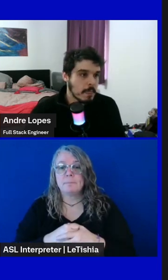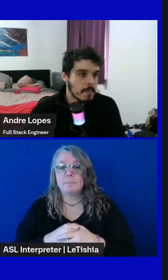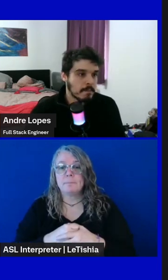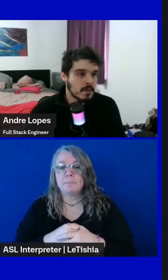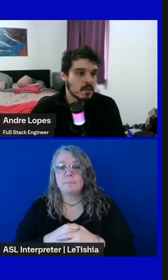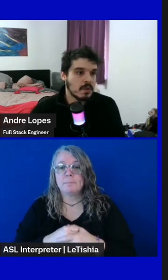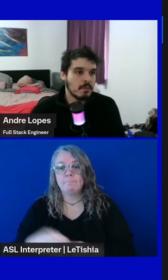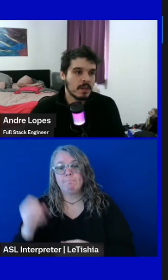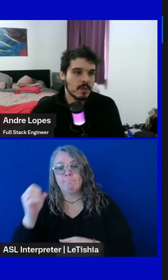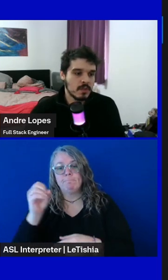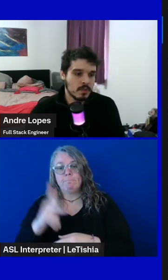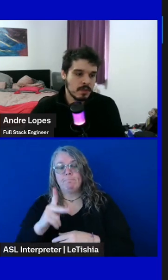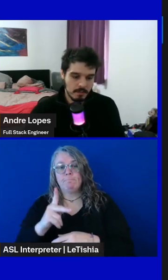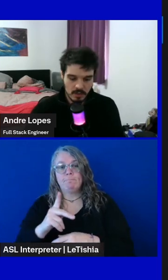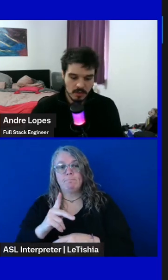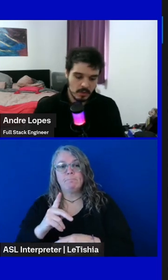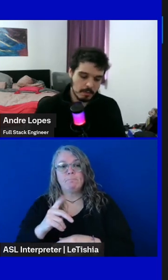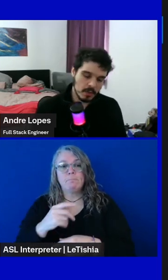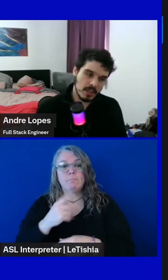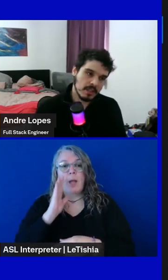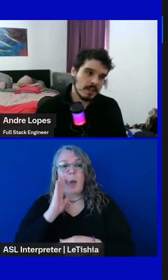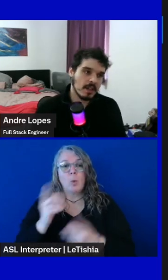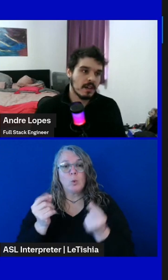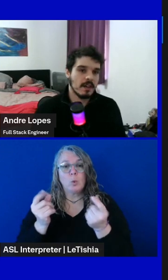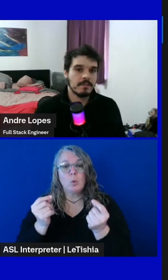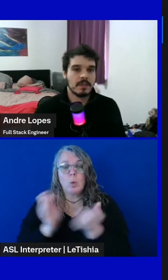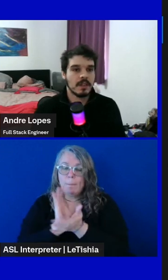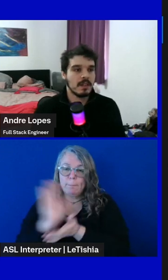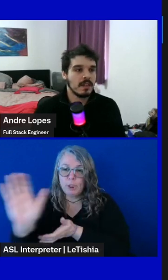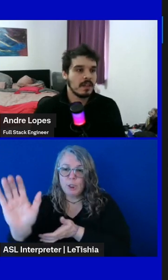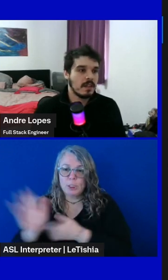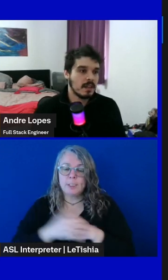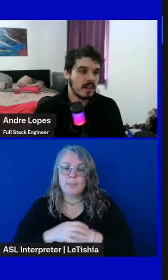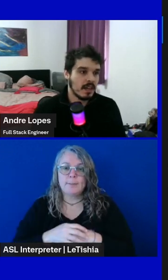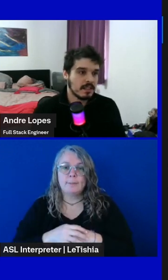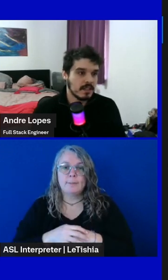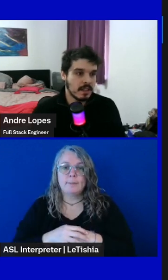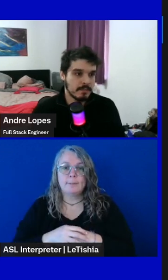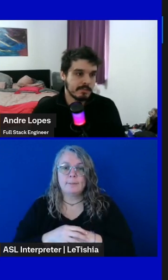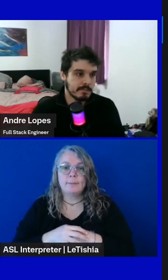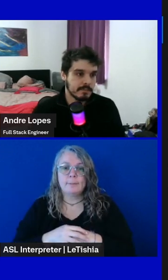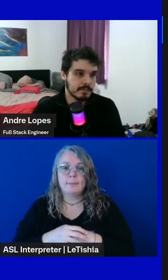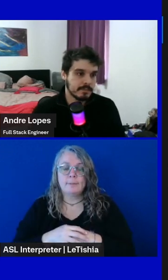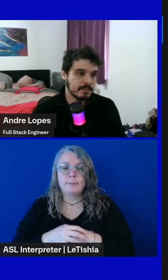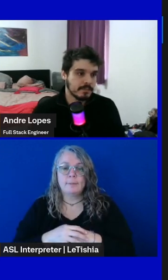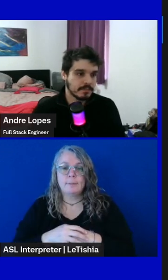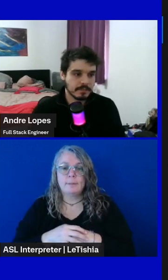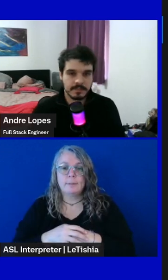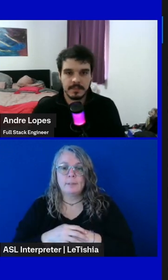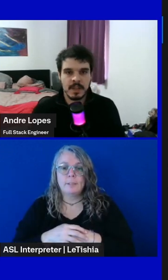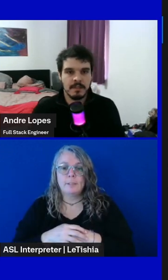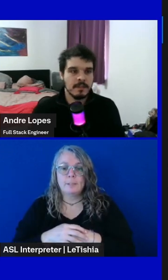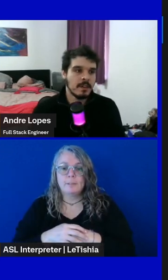Okay, so what I'm going to do, I'm just going to push it, get